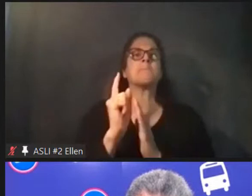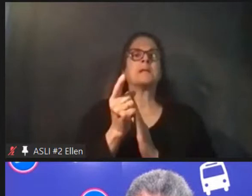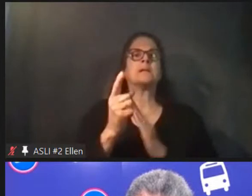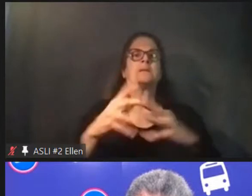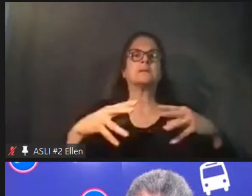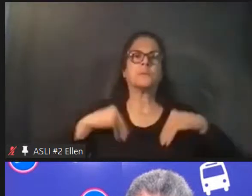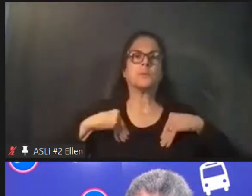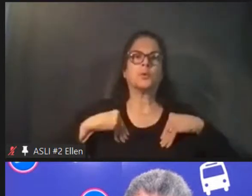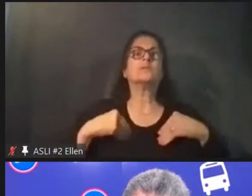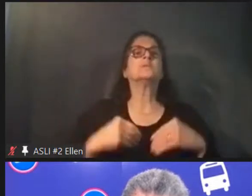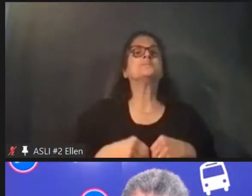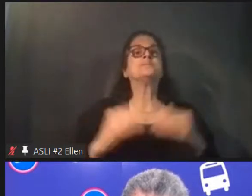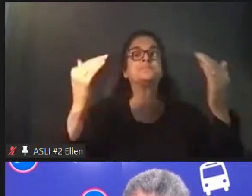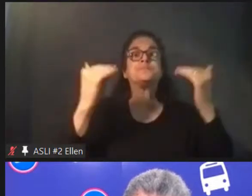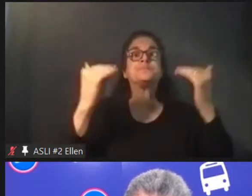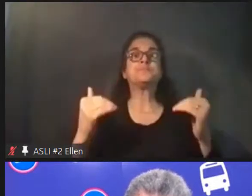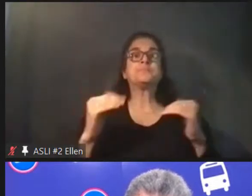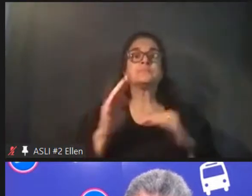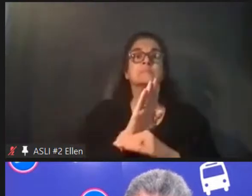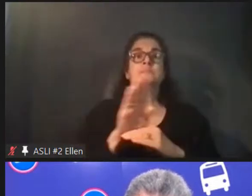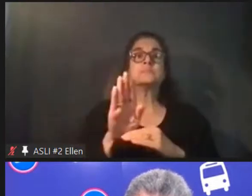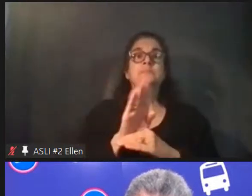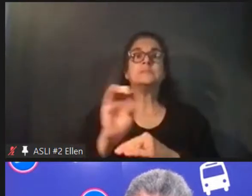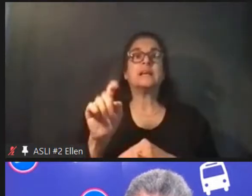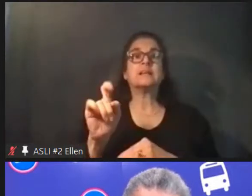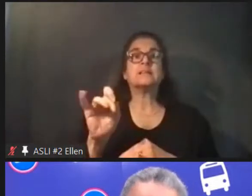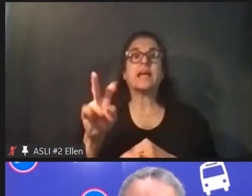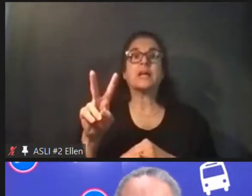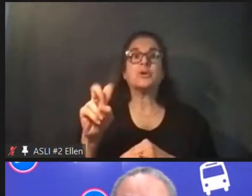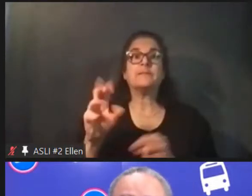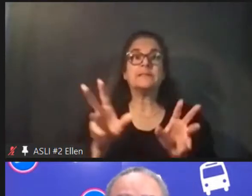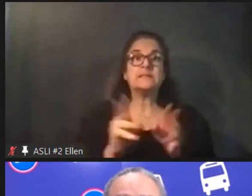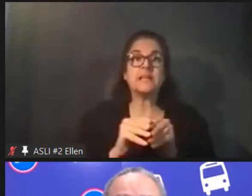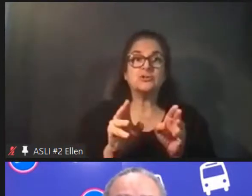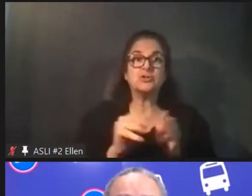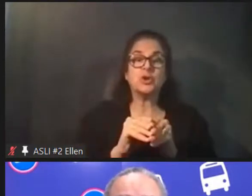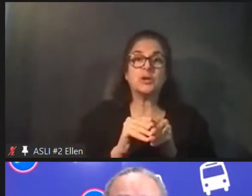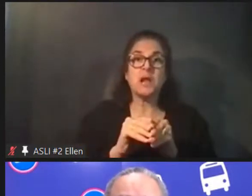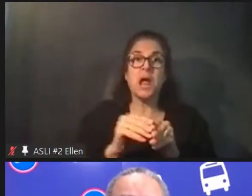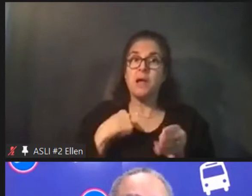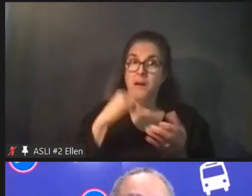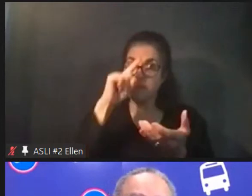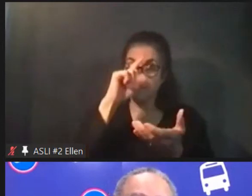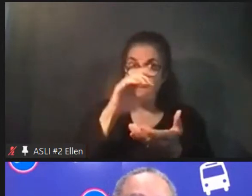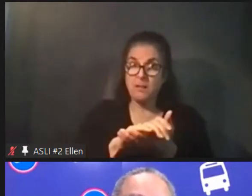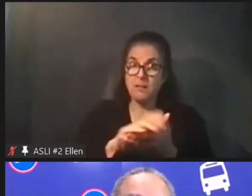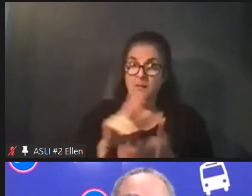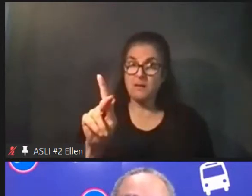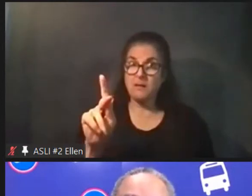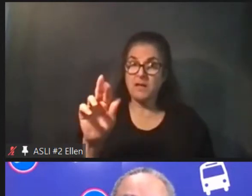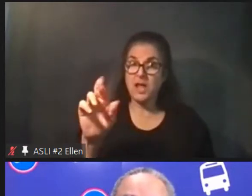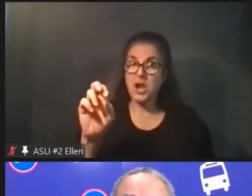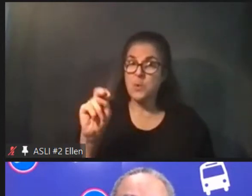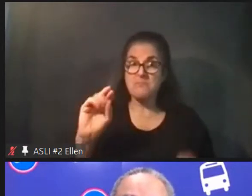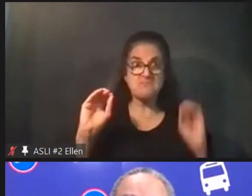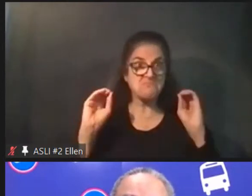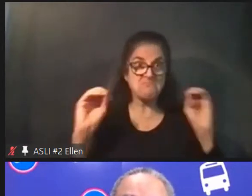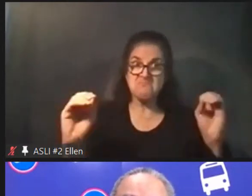Our next order of business is executive session. It is my understanding, Karen, there is no executive session